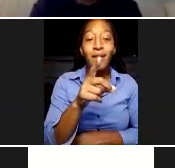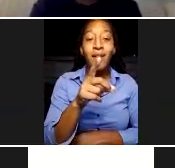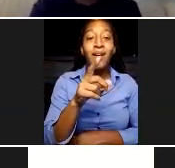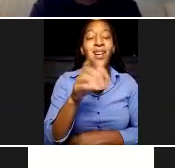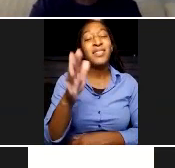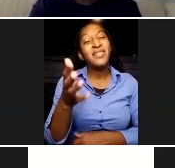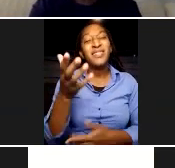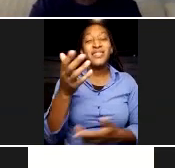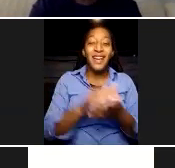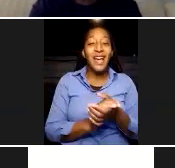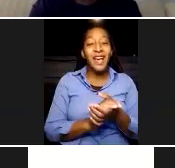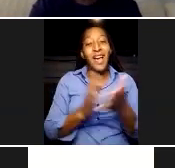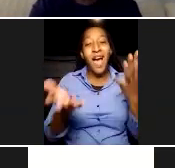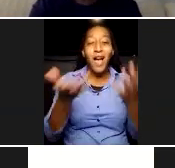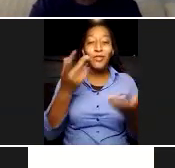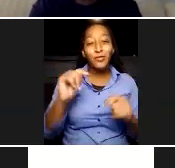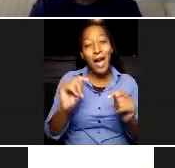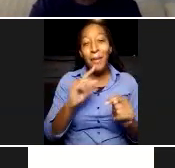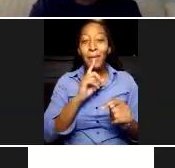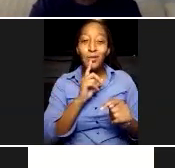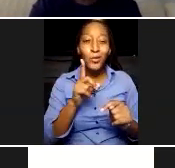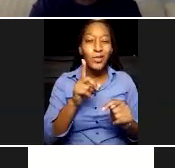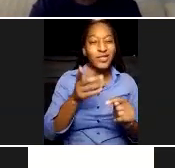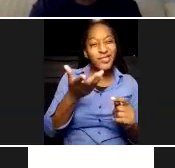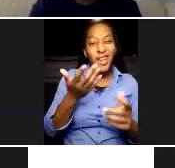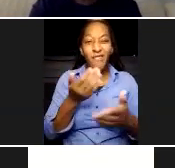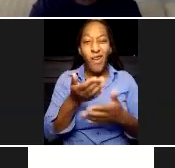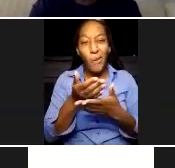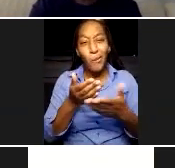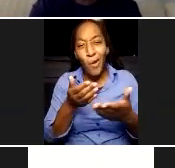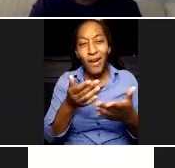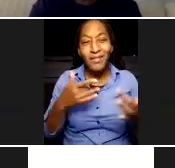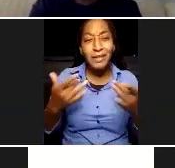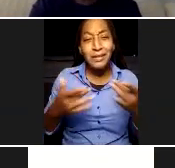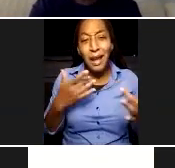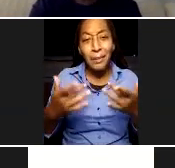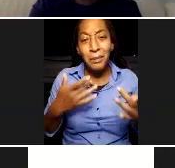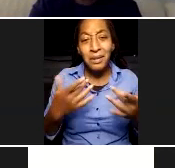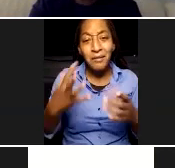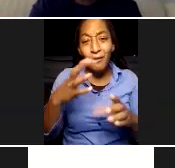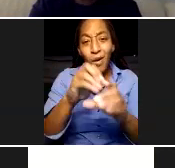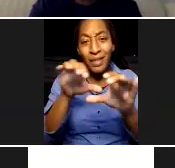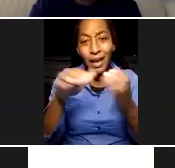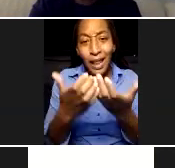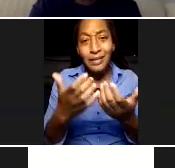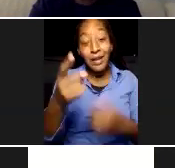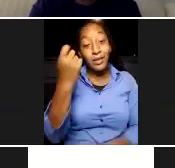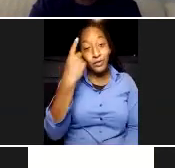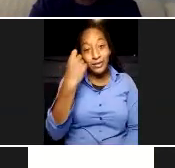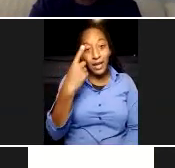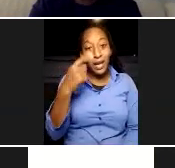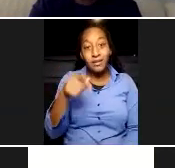I mean, I try to liven it up when I can. I mean, I know physical science is not, cool